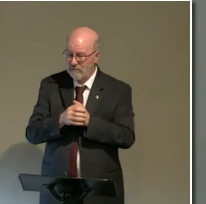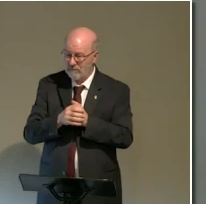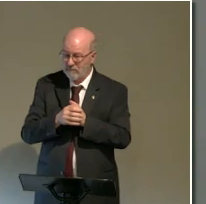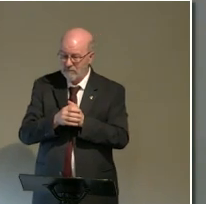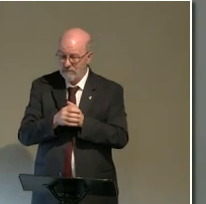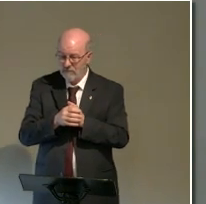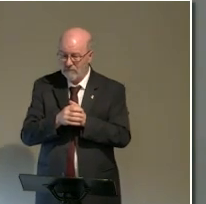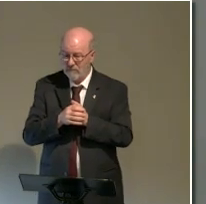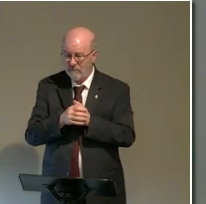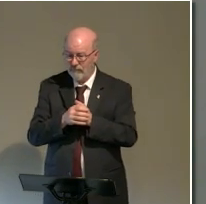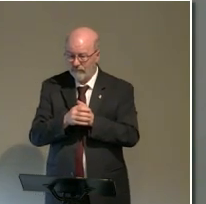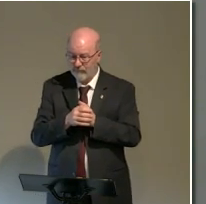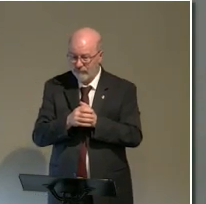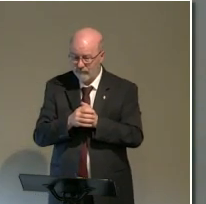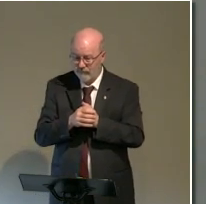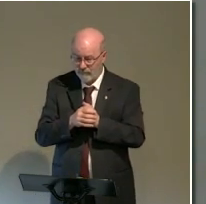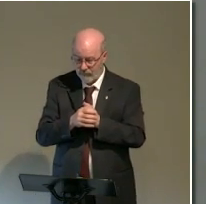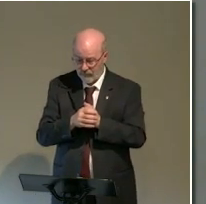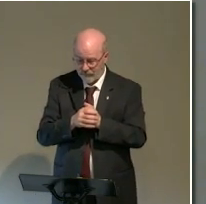doors, okay?